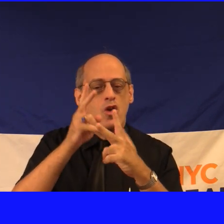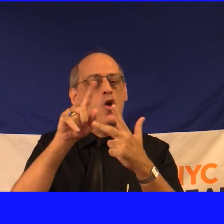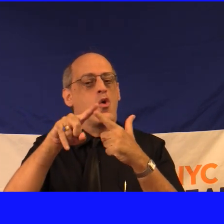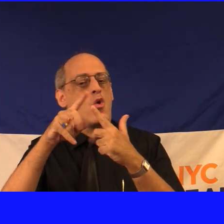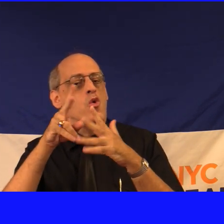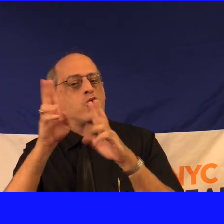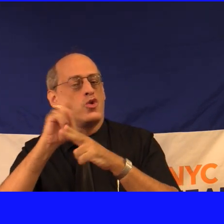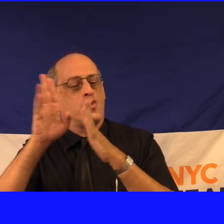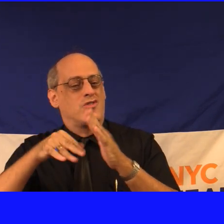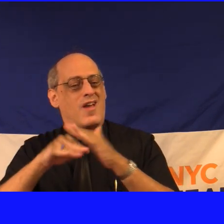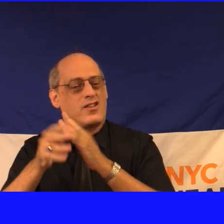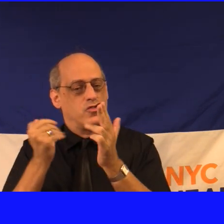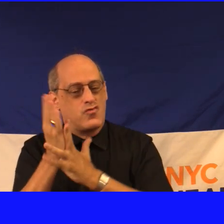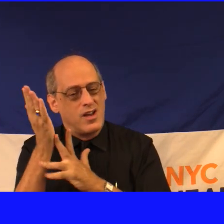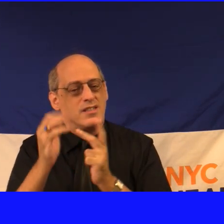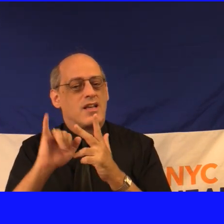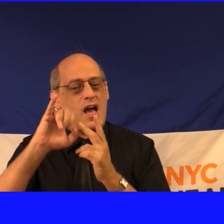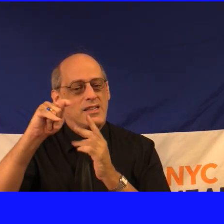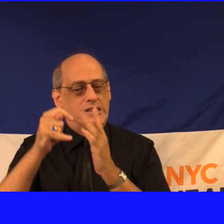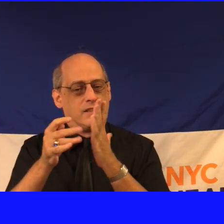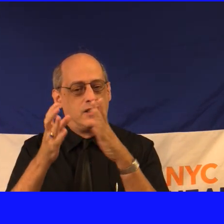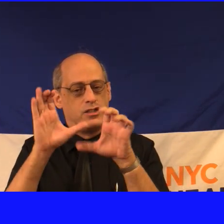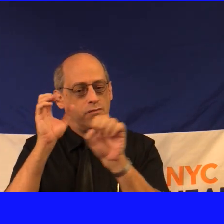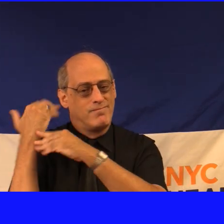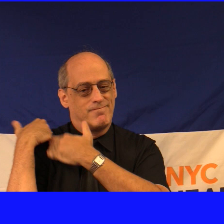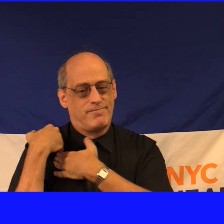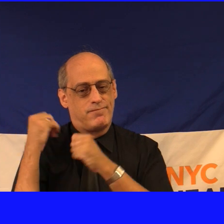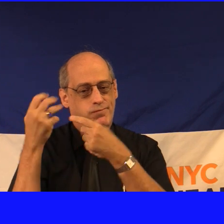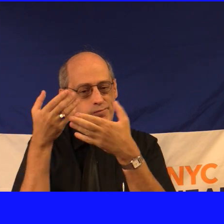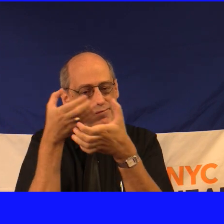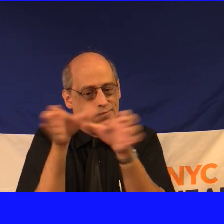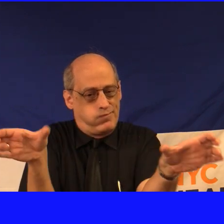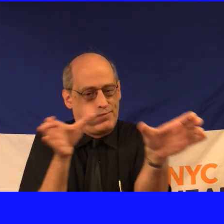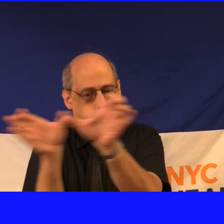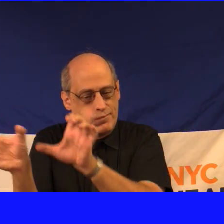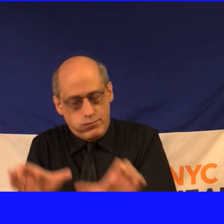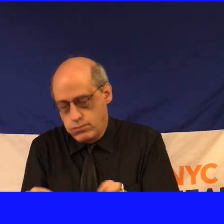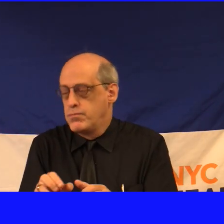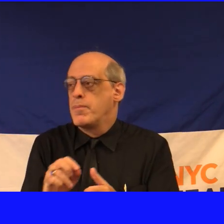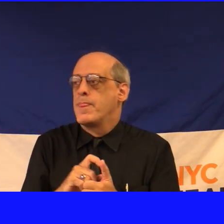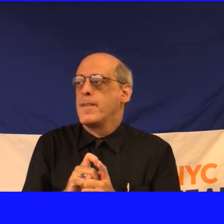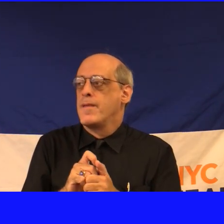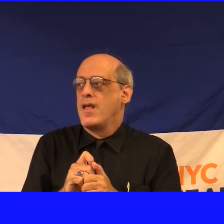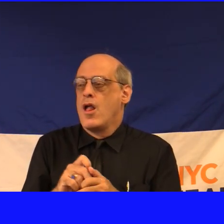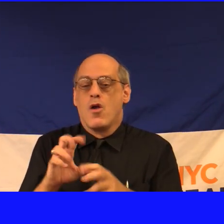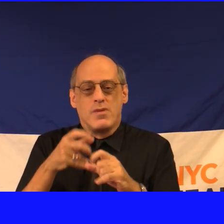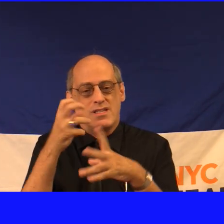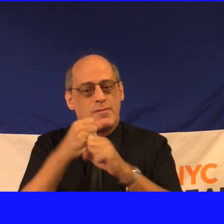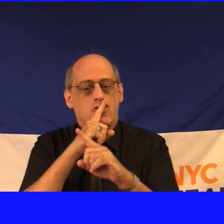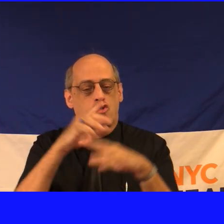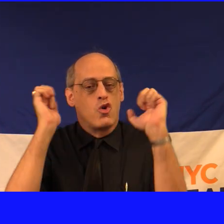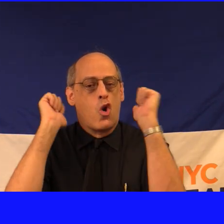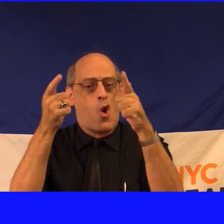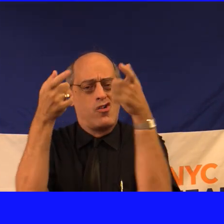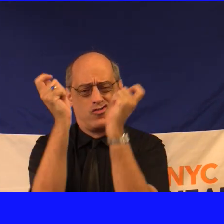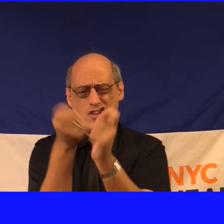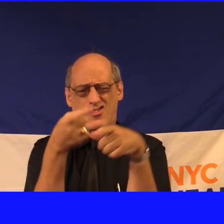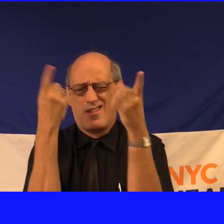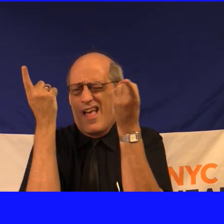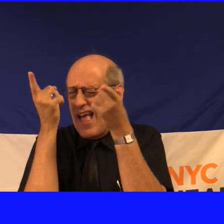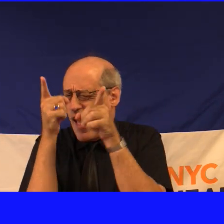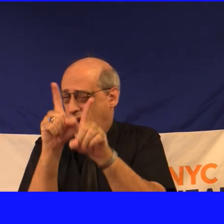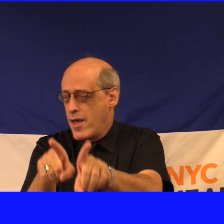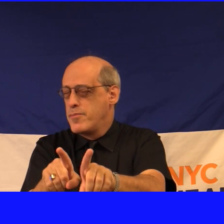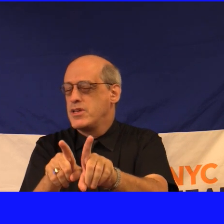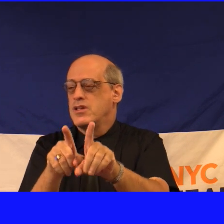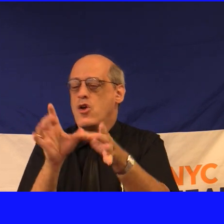IT segregation of duties. Second being change management, for which we ensure that any and all changes are conducted